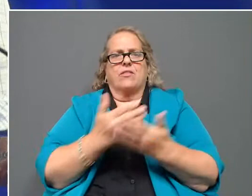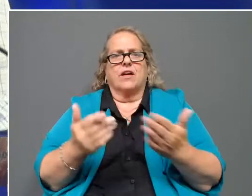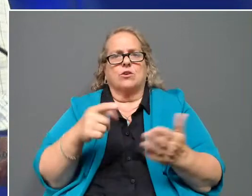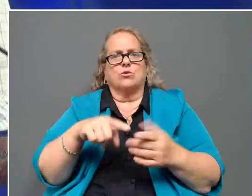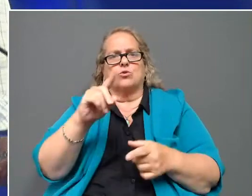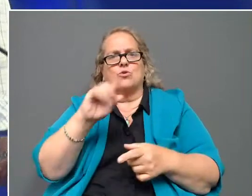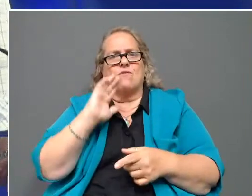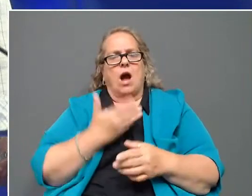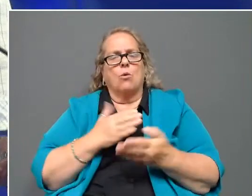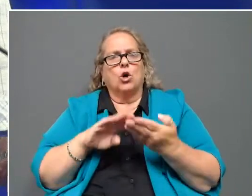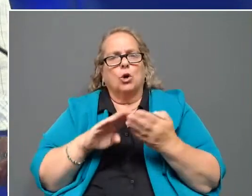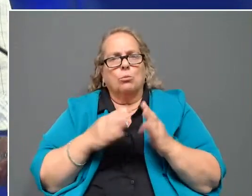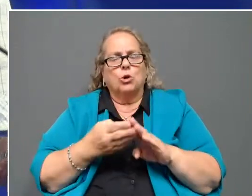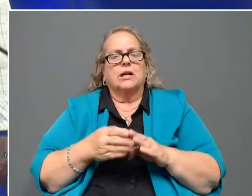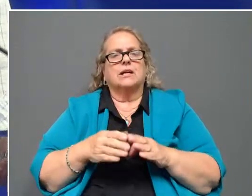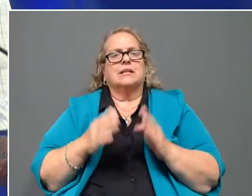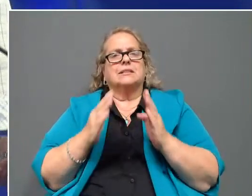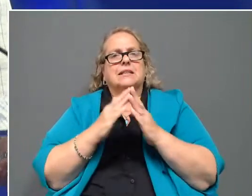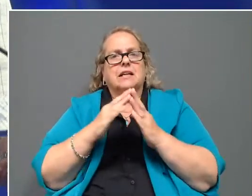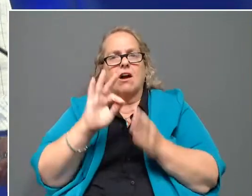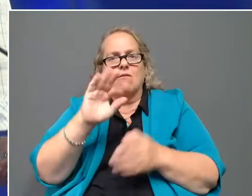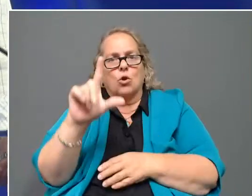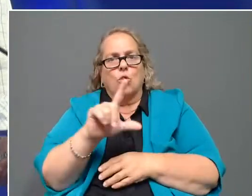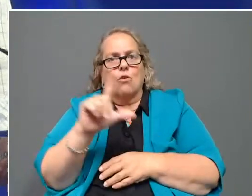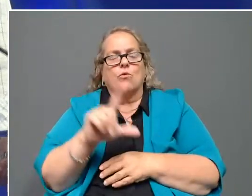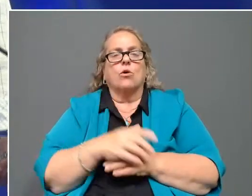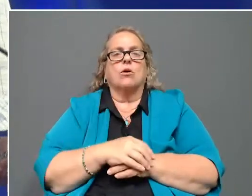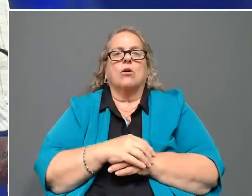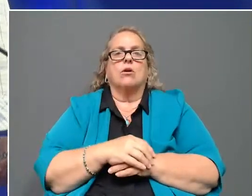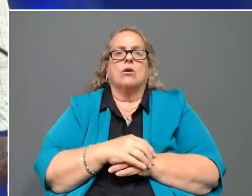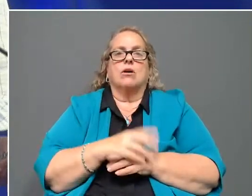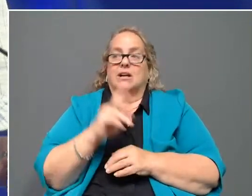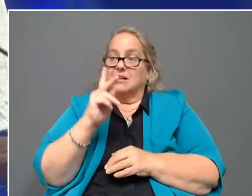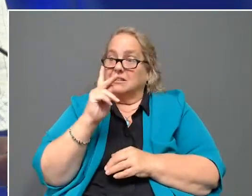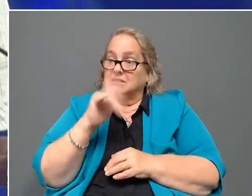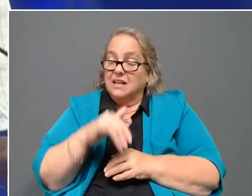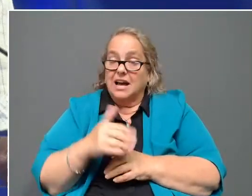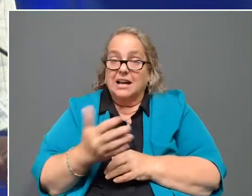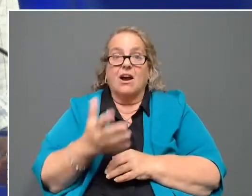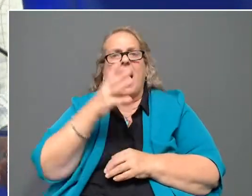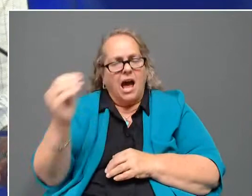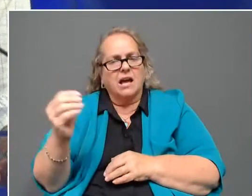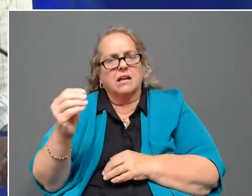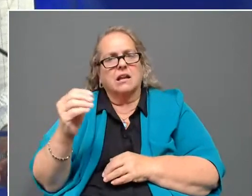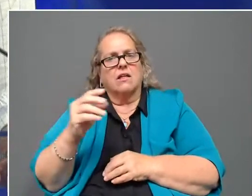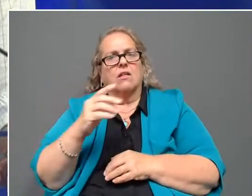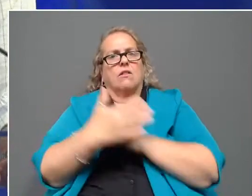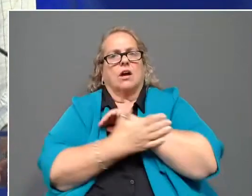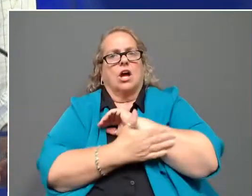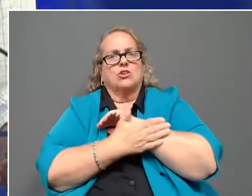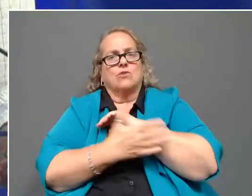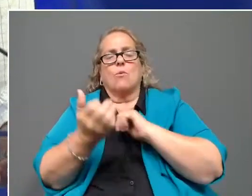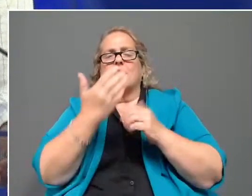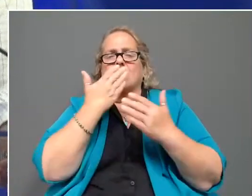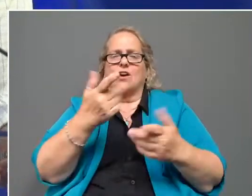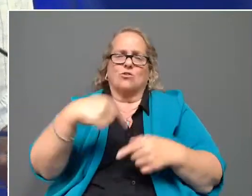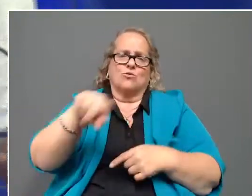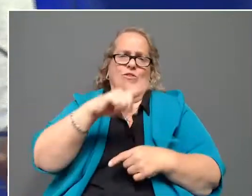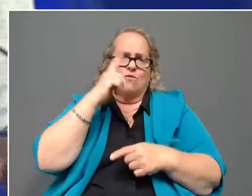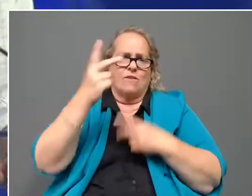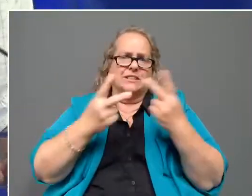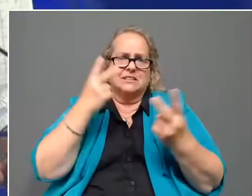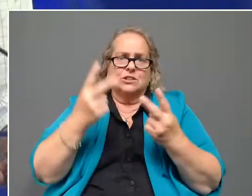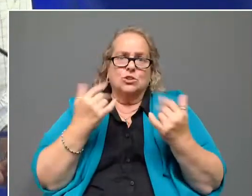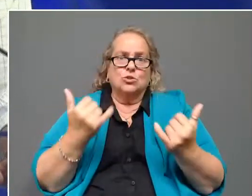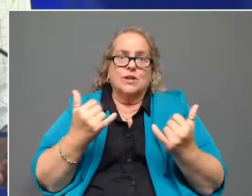of Louisville, the Commonwealth, and the country. I want to thank you all for visiting today and to see what's